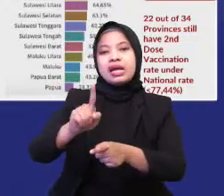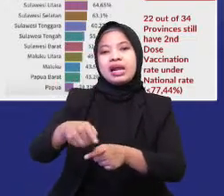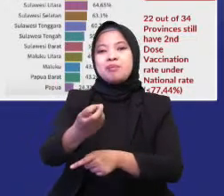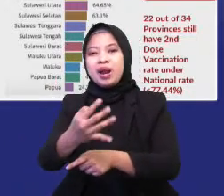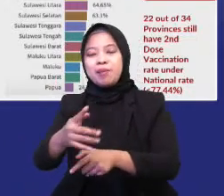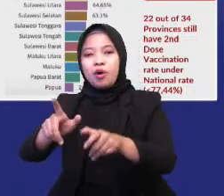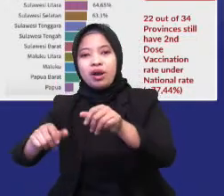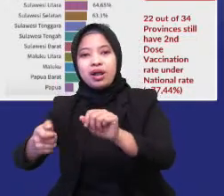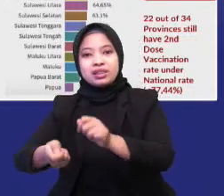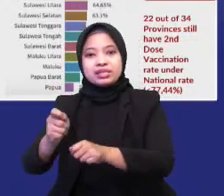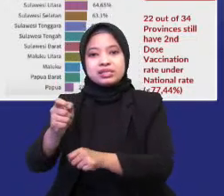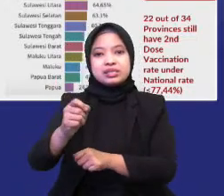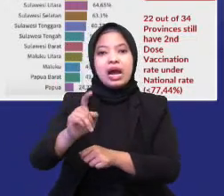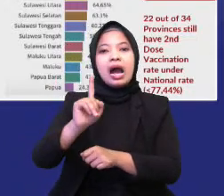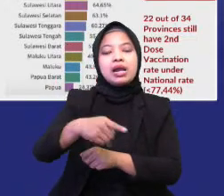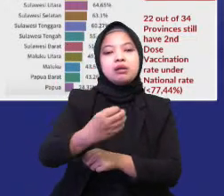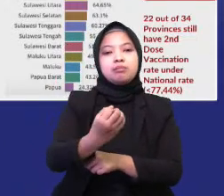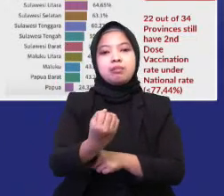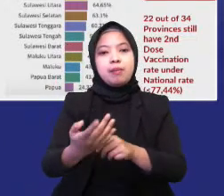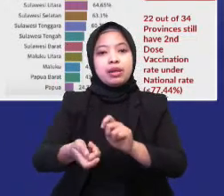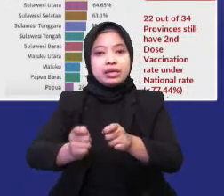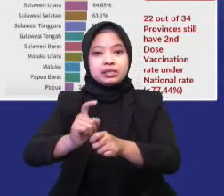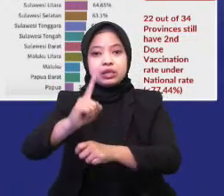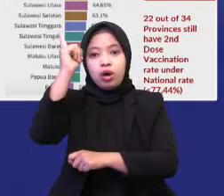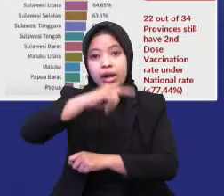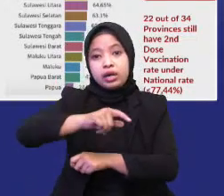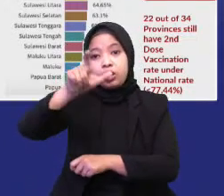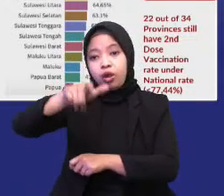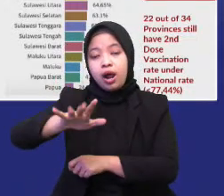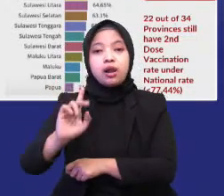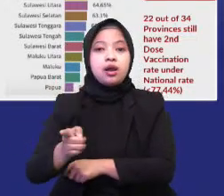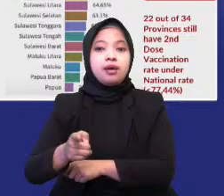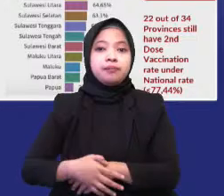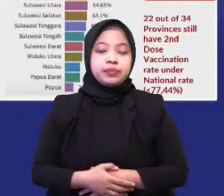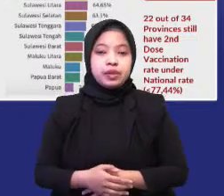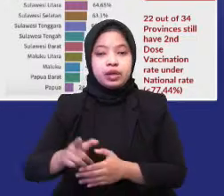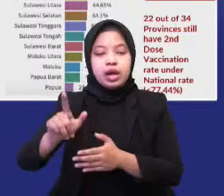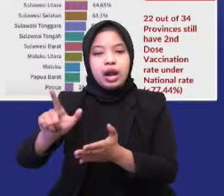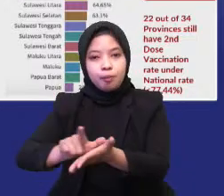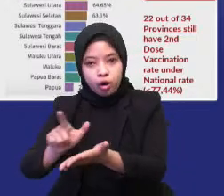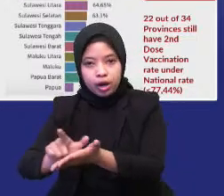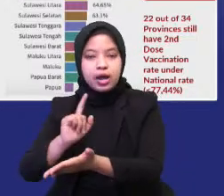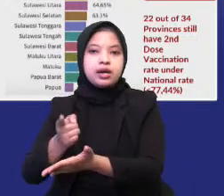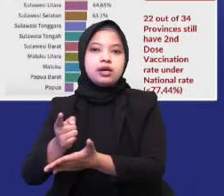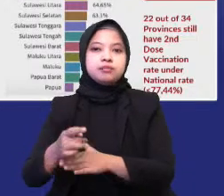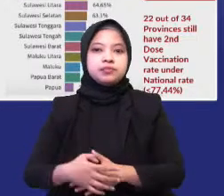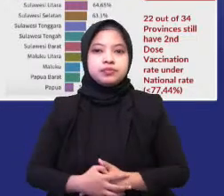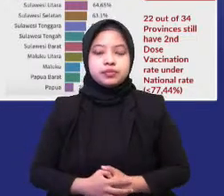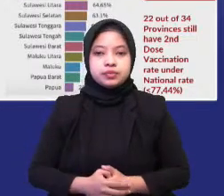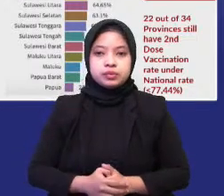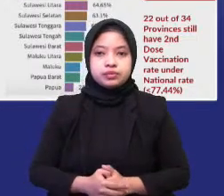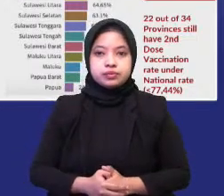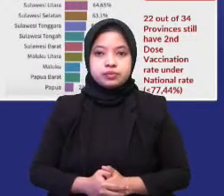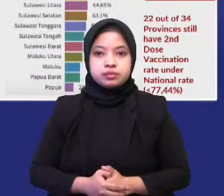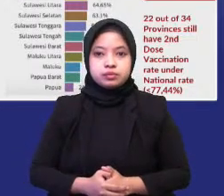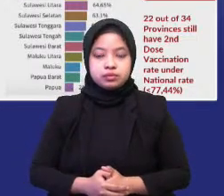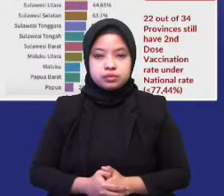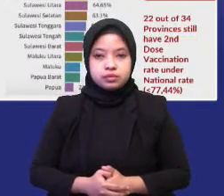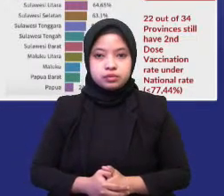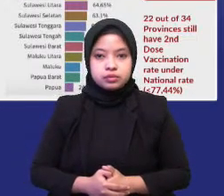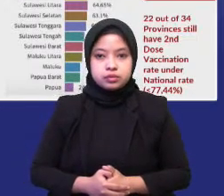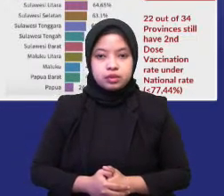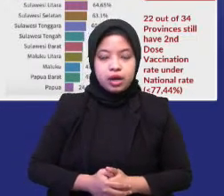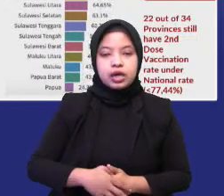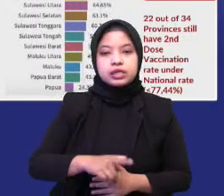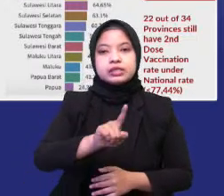people tested per day. Meanwhile, currently the number of people being tested is just under